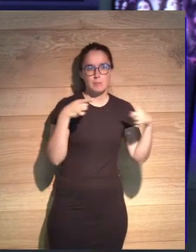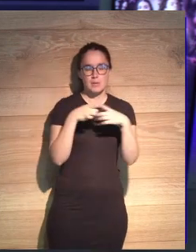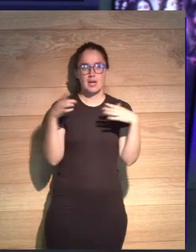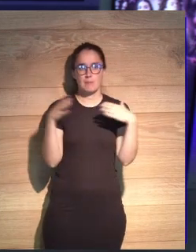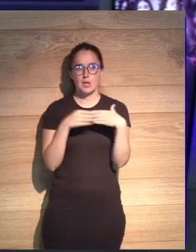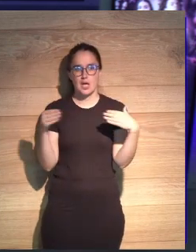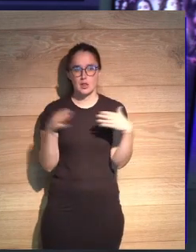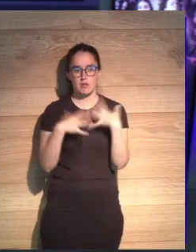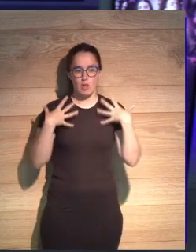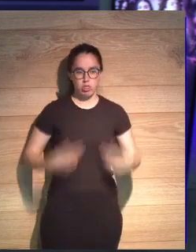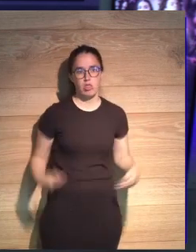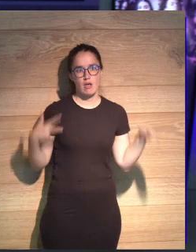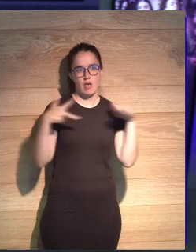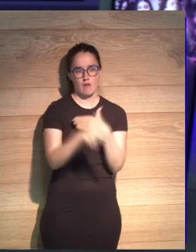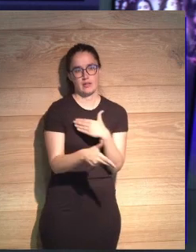the difficulty